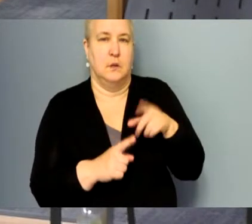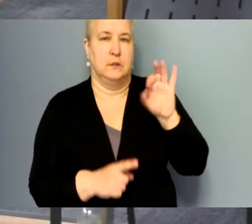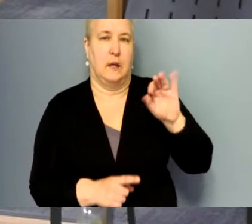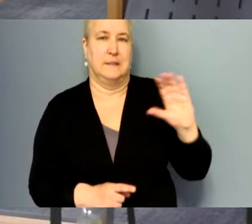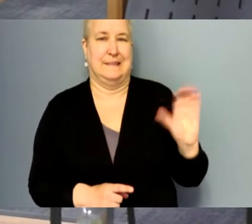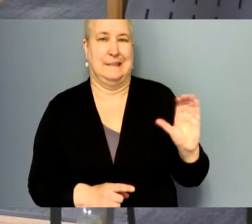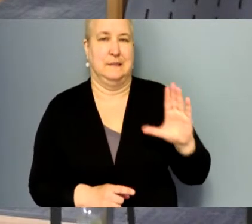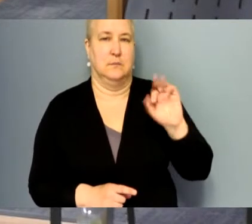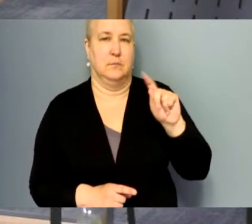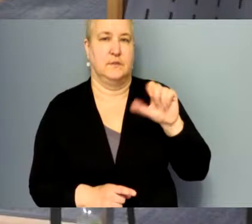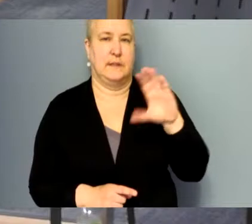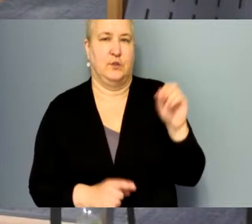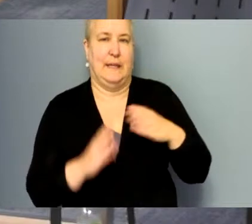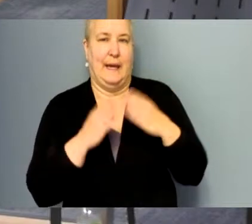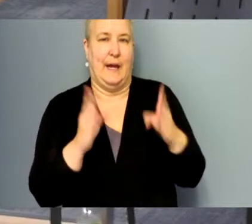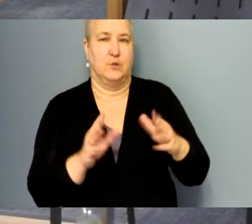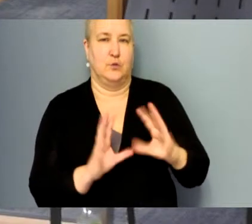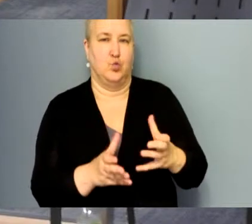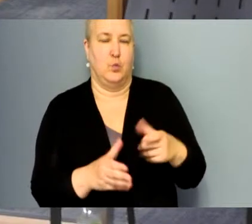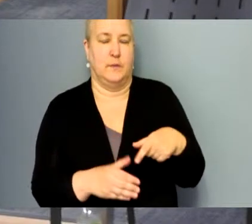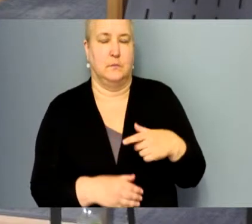9C Bucks County Housing Group,